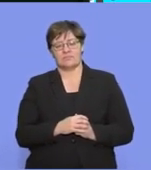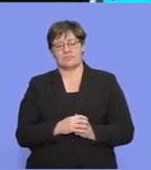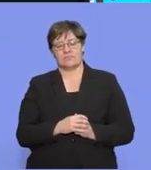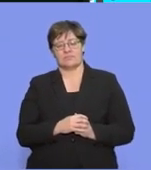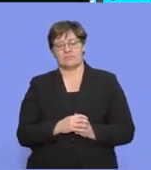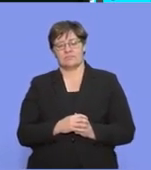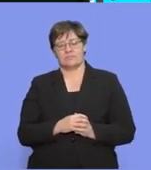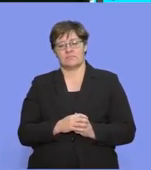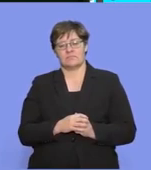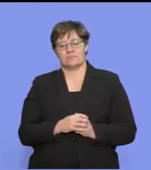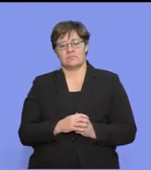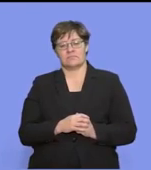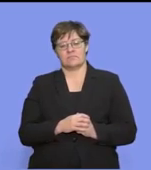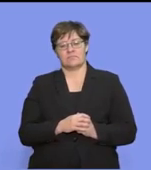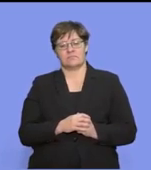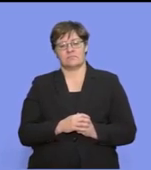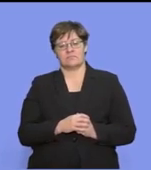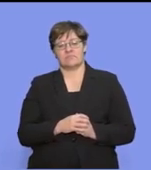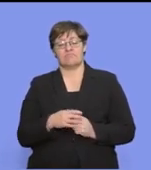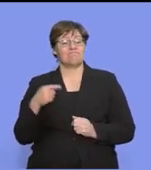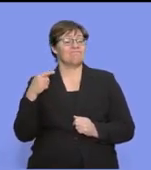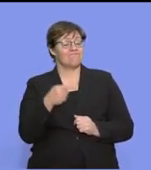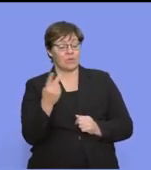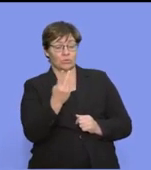opposite explanation.